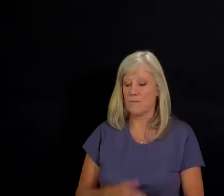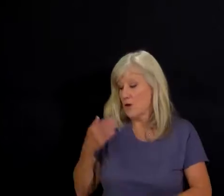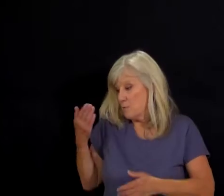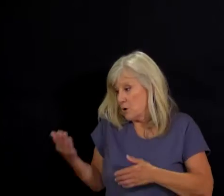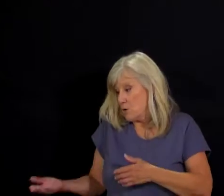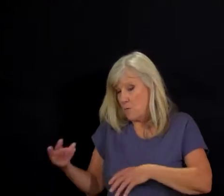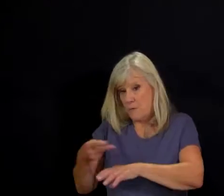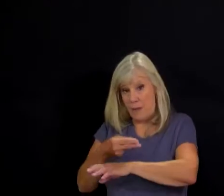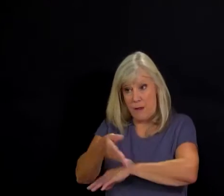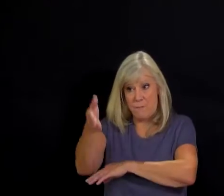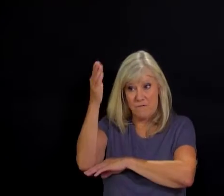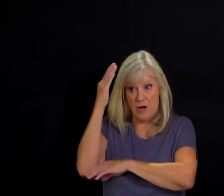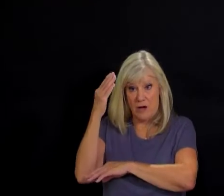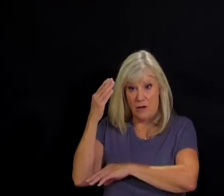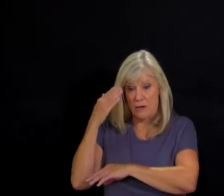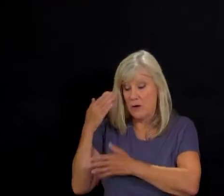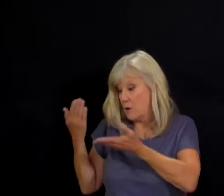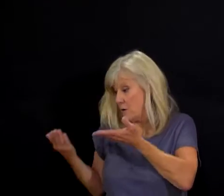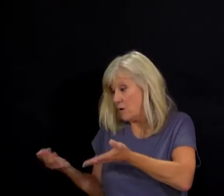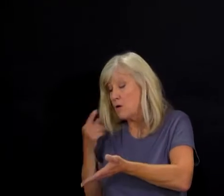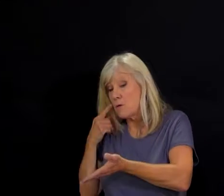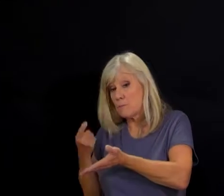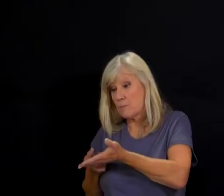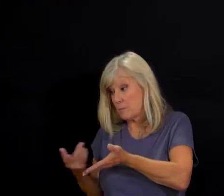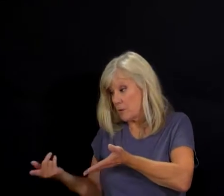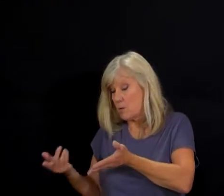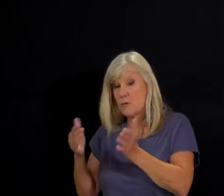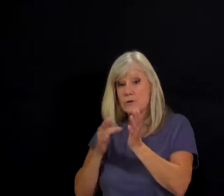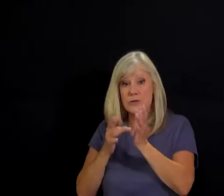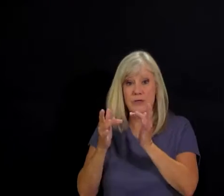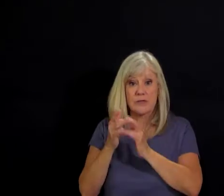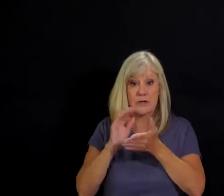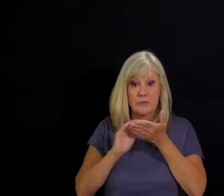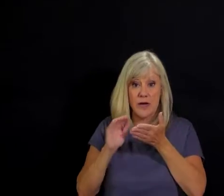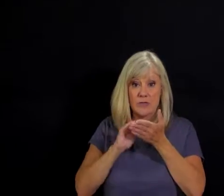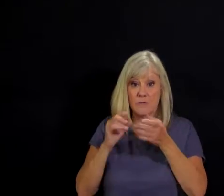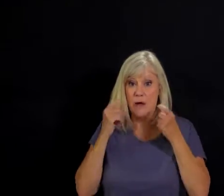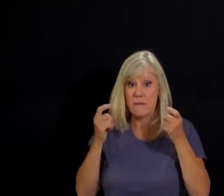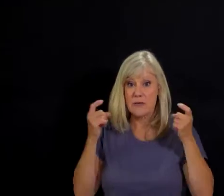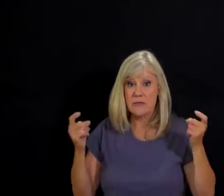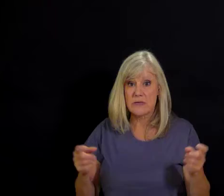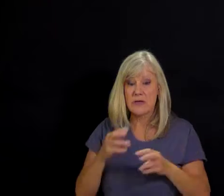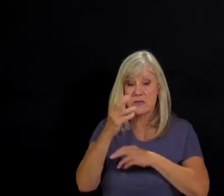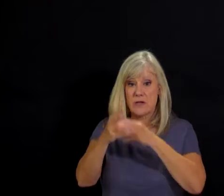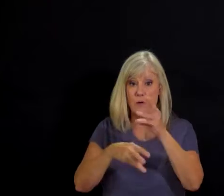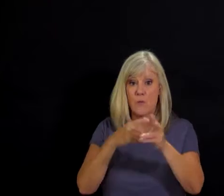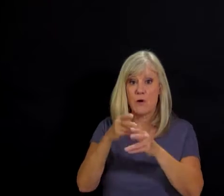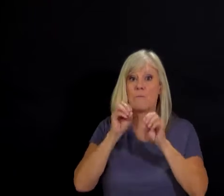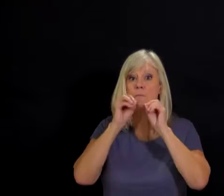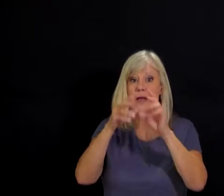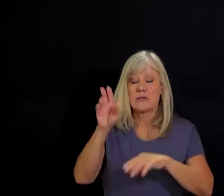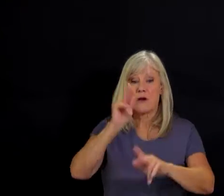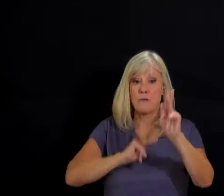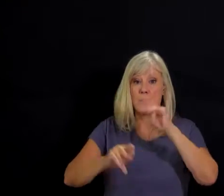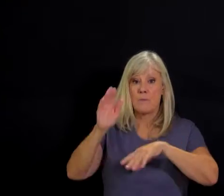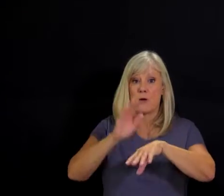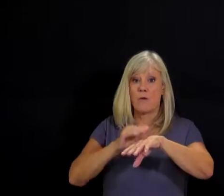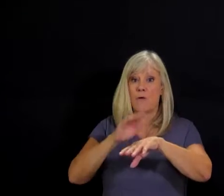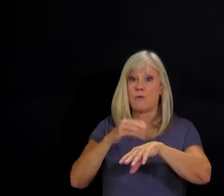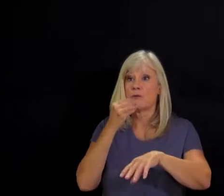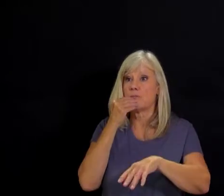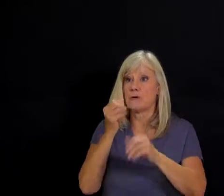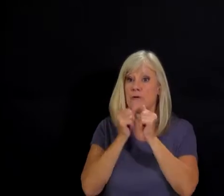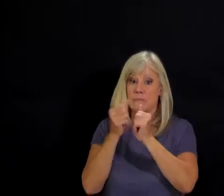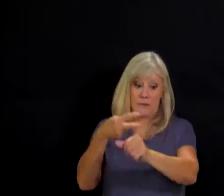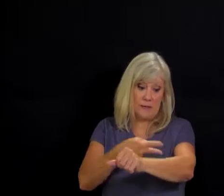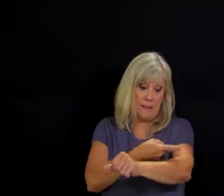Behold the Lamb of God, behold him takes away the sins of the world. Blessed are those called to the supper of the